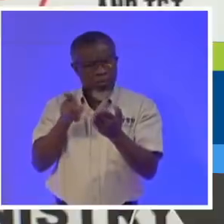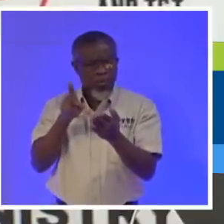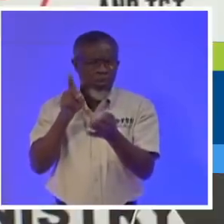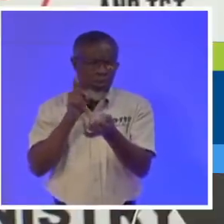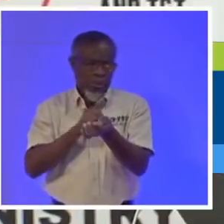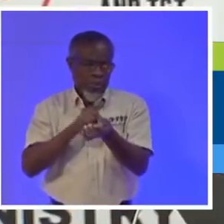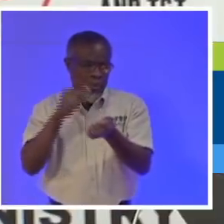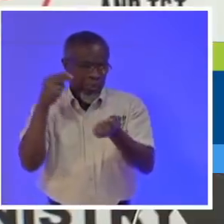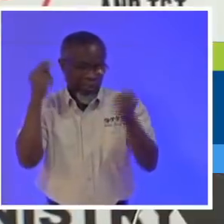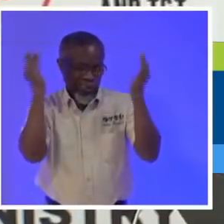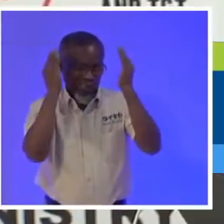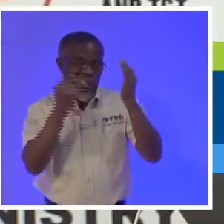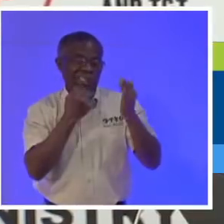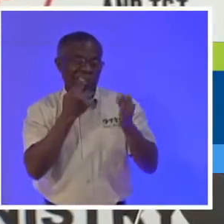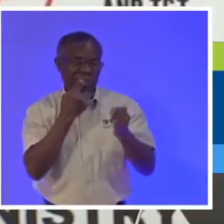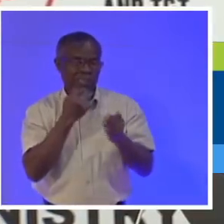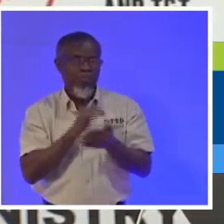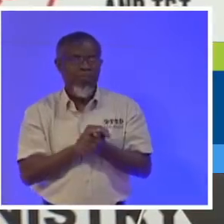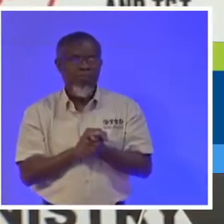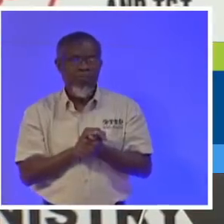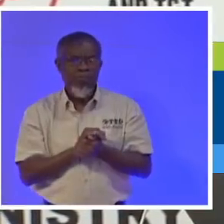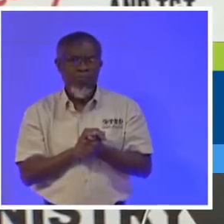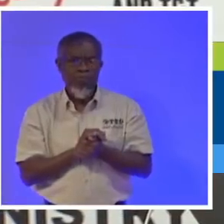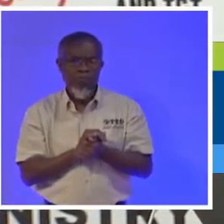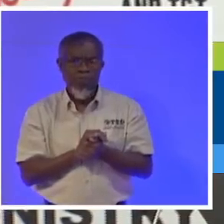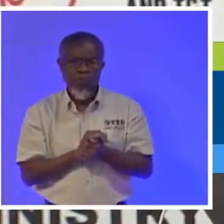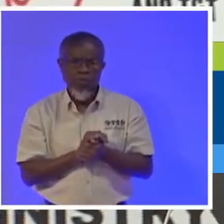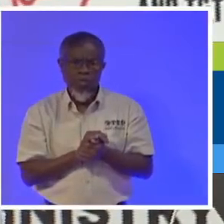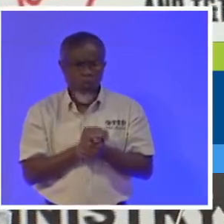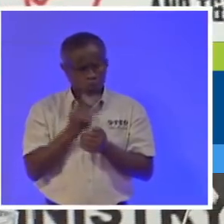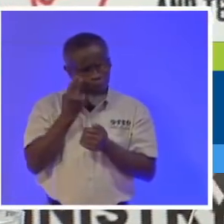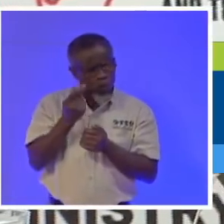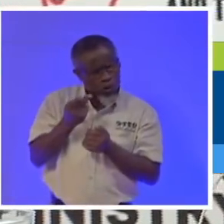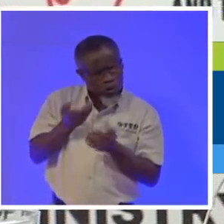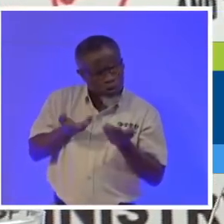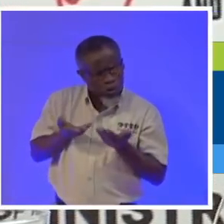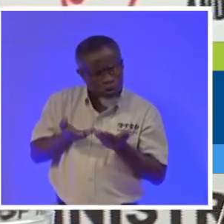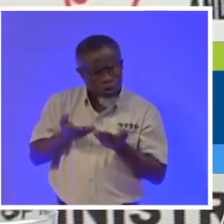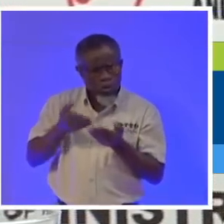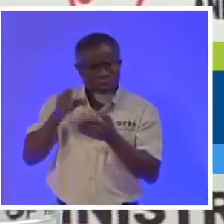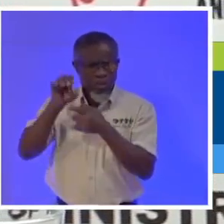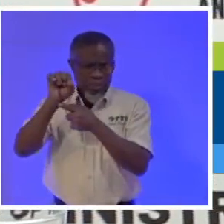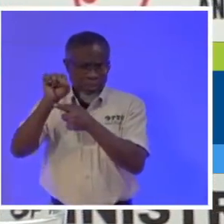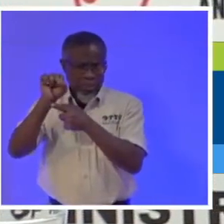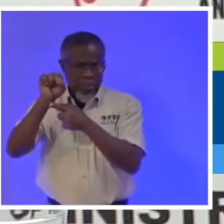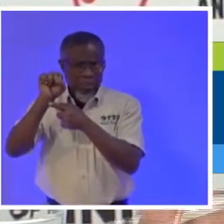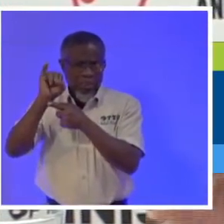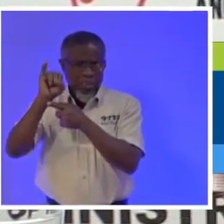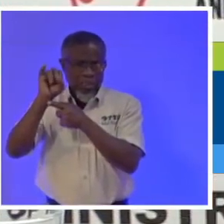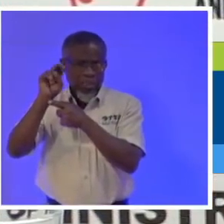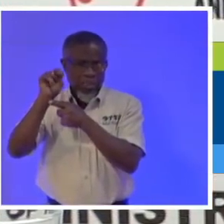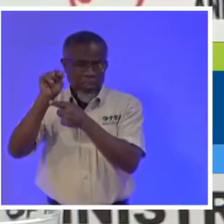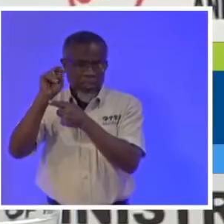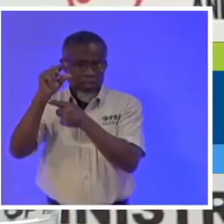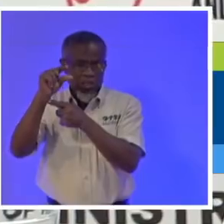saying. Prior, I'm looking here, Singapore's health minister, Ong Ye